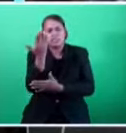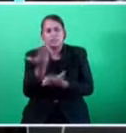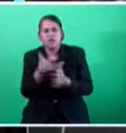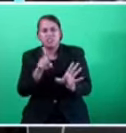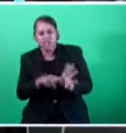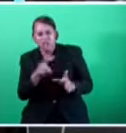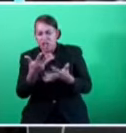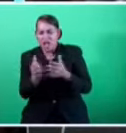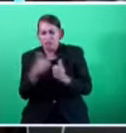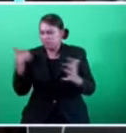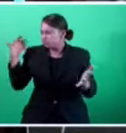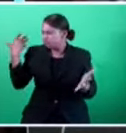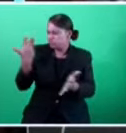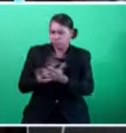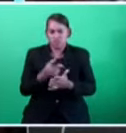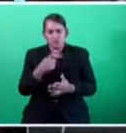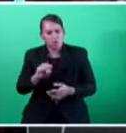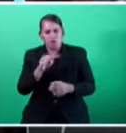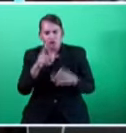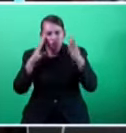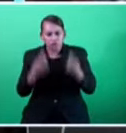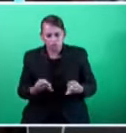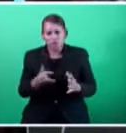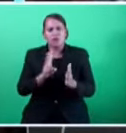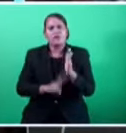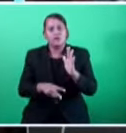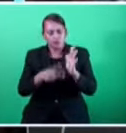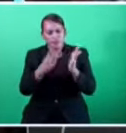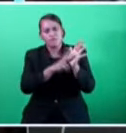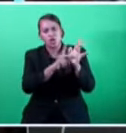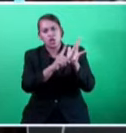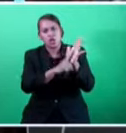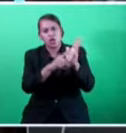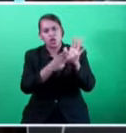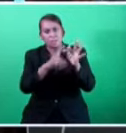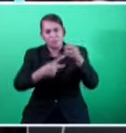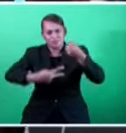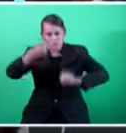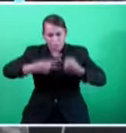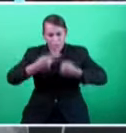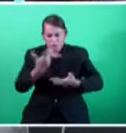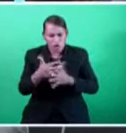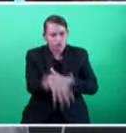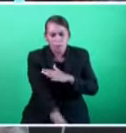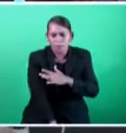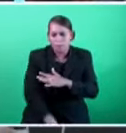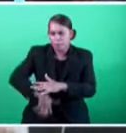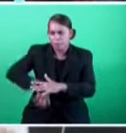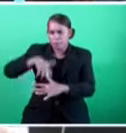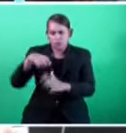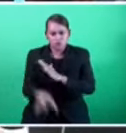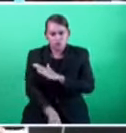on the volume that needs to be extracted, because we don't want to extract more than what we should extract, because then we are